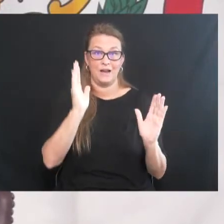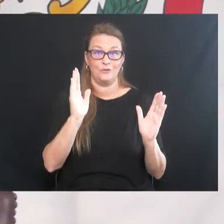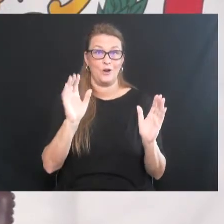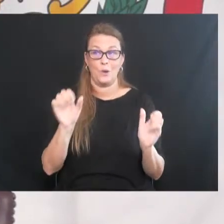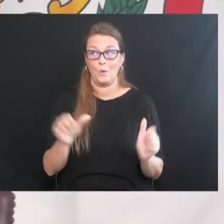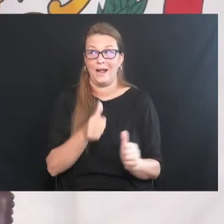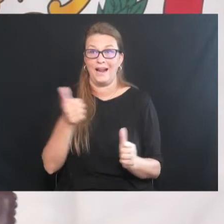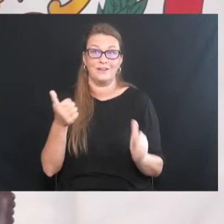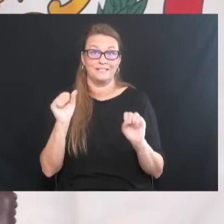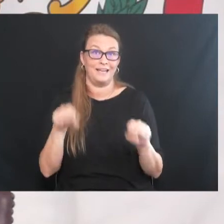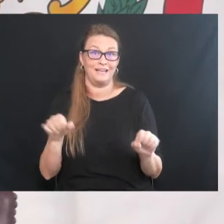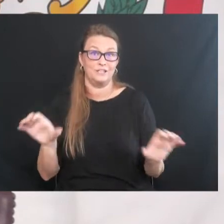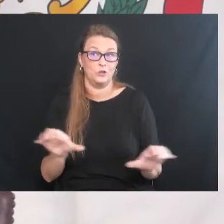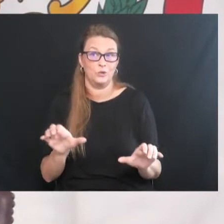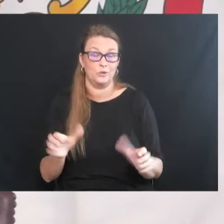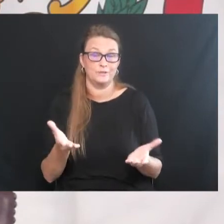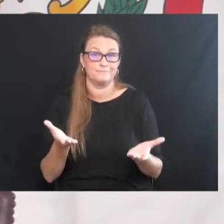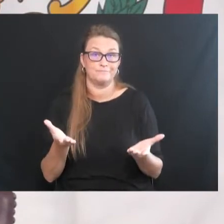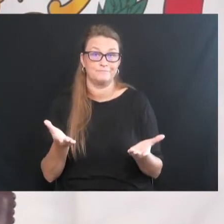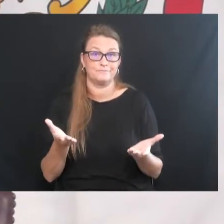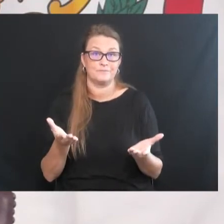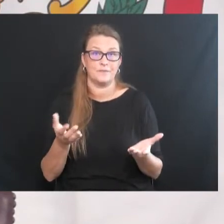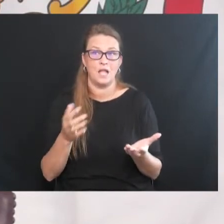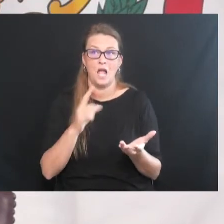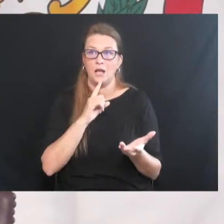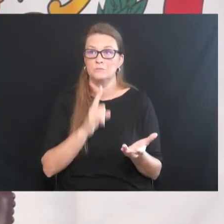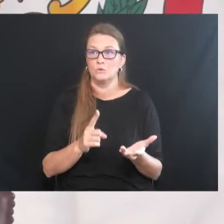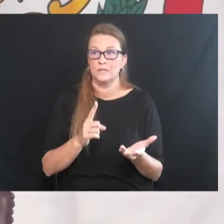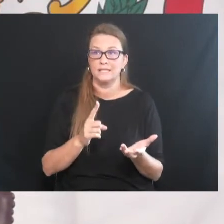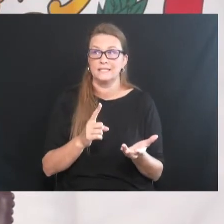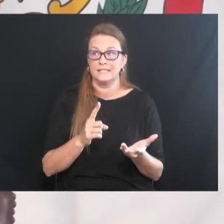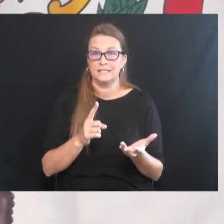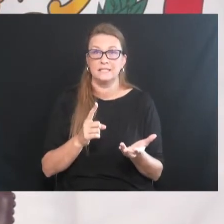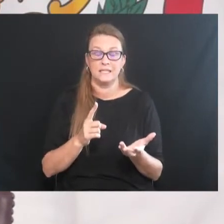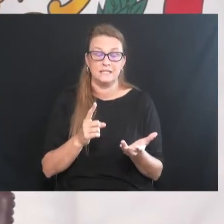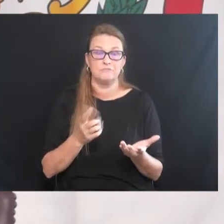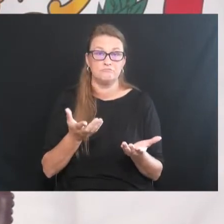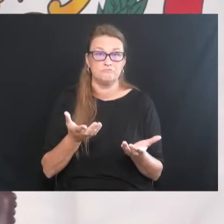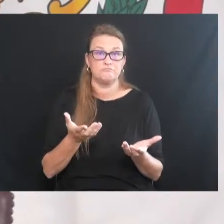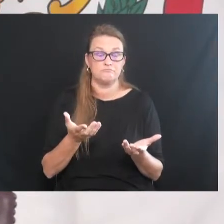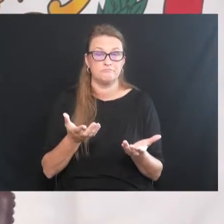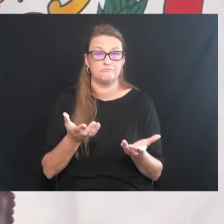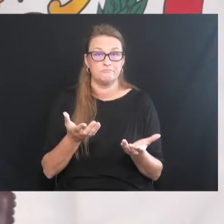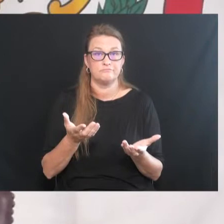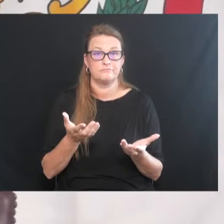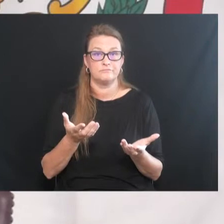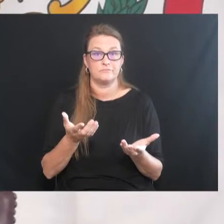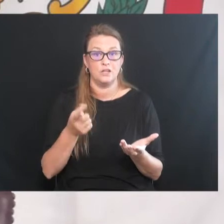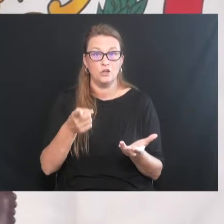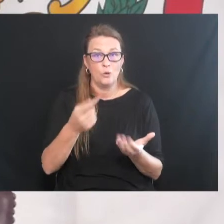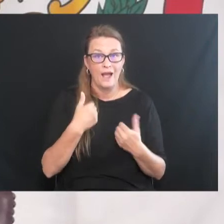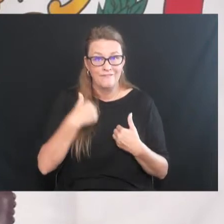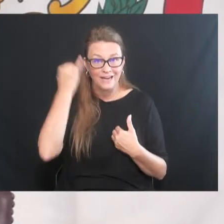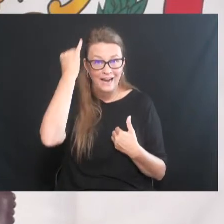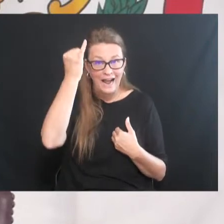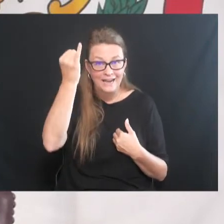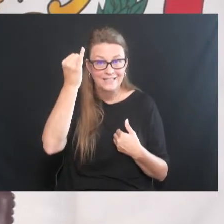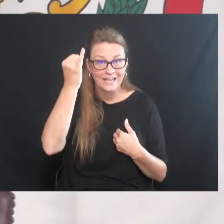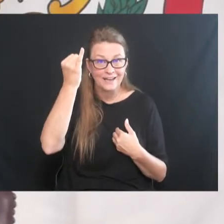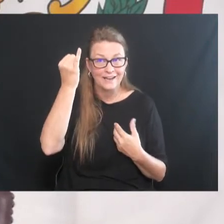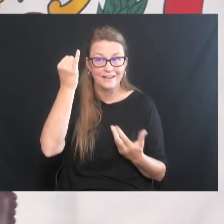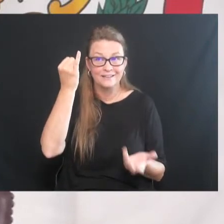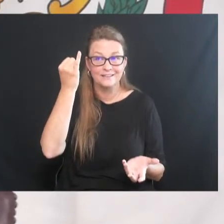do. And I'd be welcome to any and everybody that had an idea other than